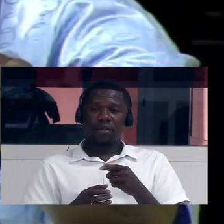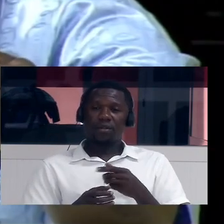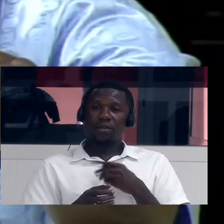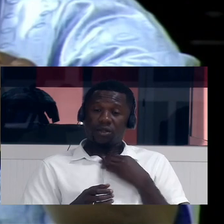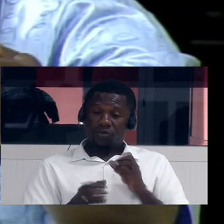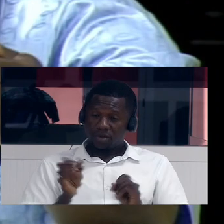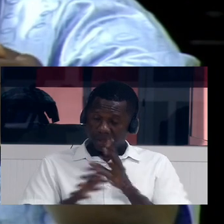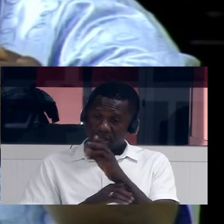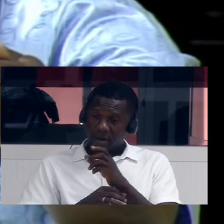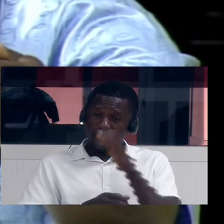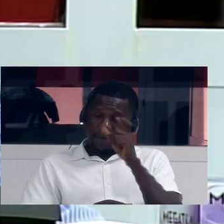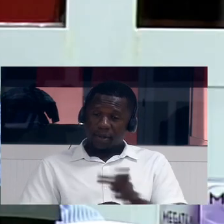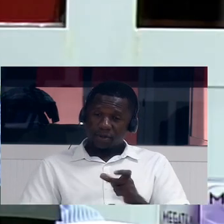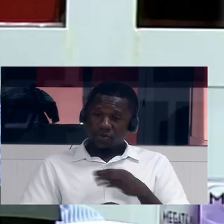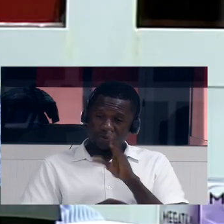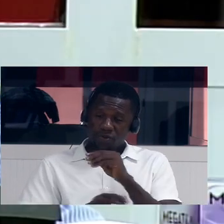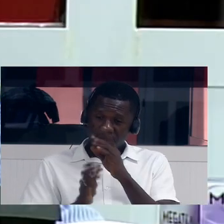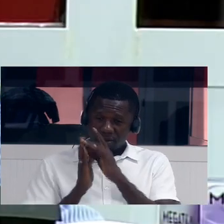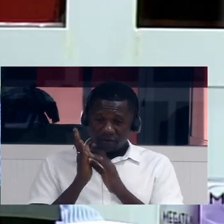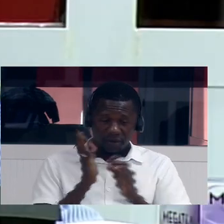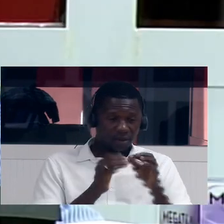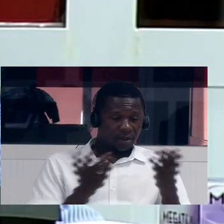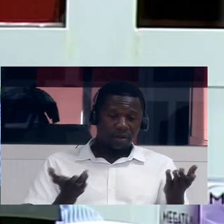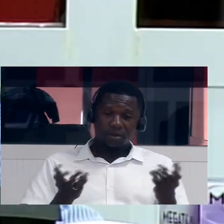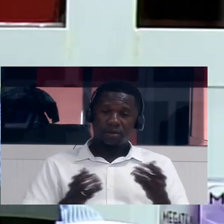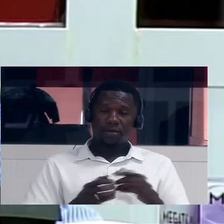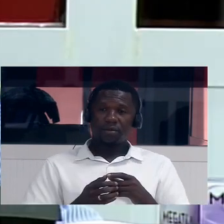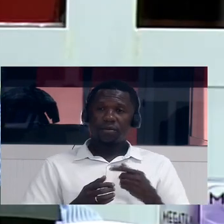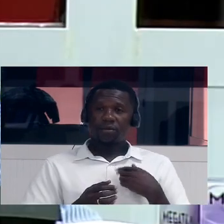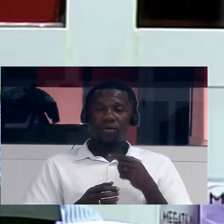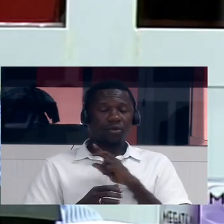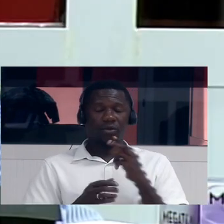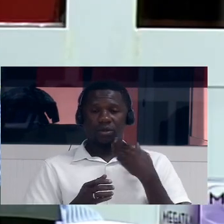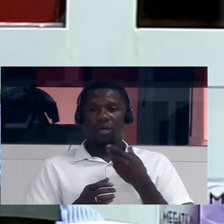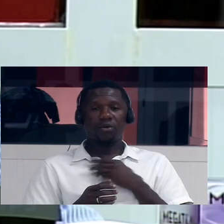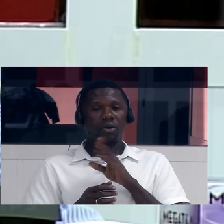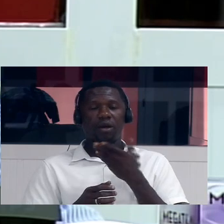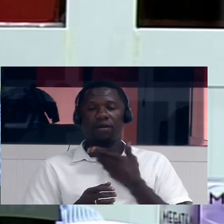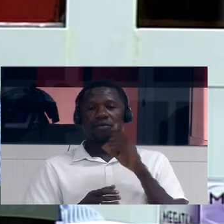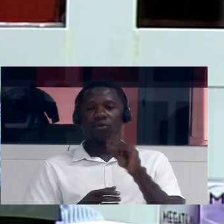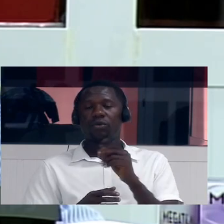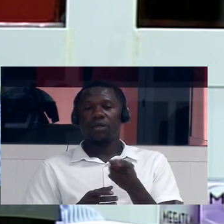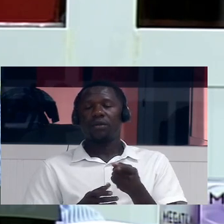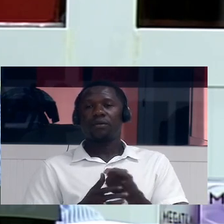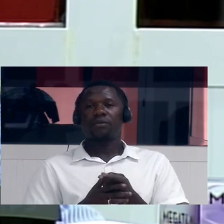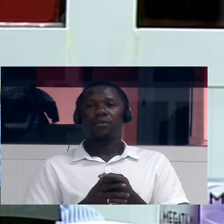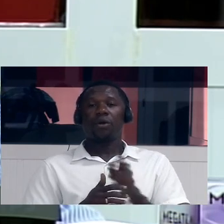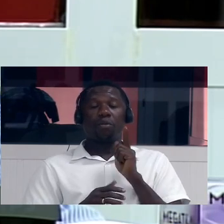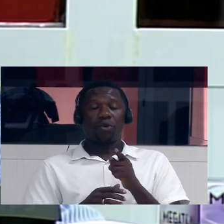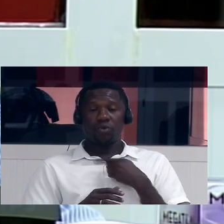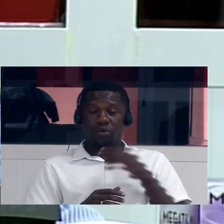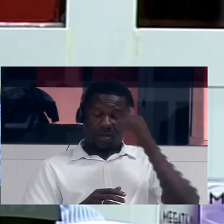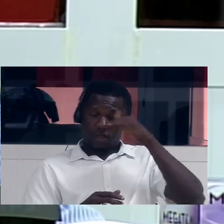instruct anybody to do that audit? Unfortunately, I did not. But I did not have to do that. But you would